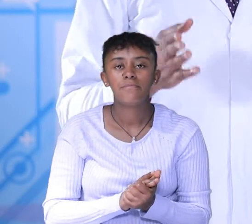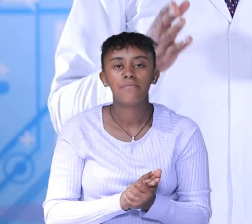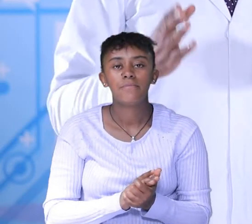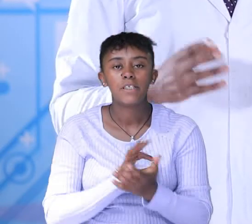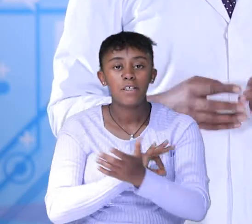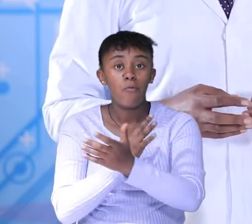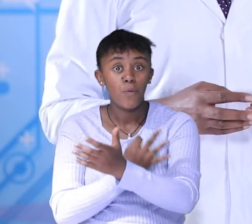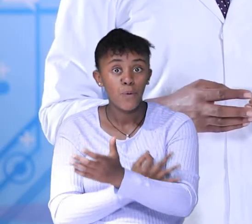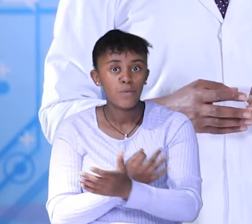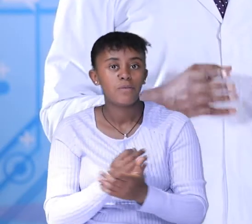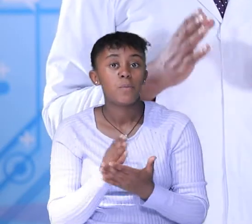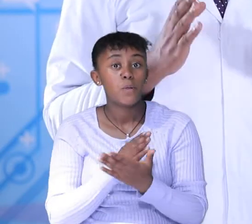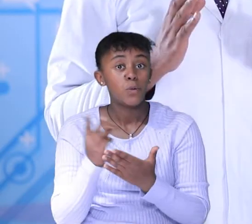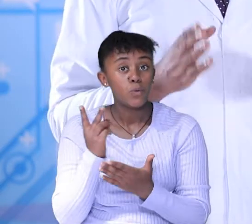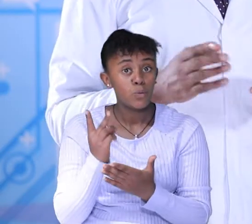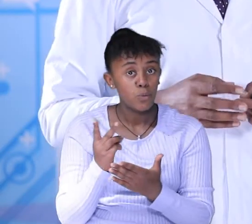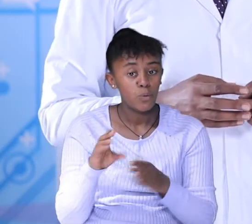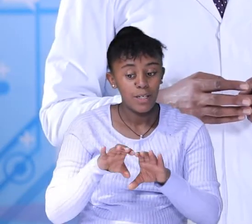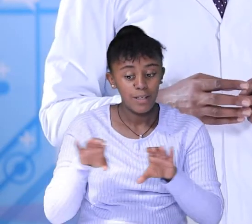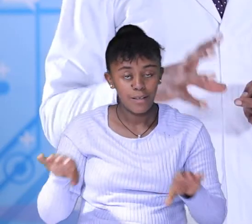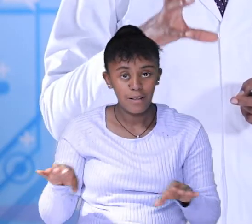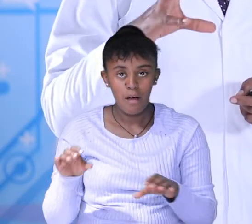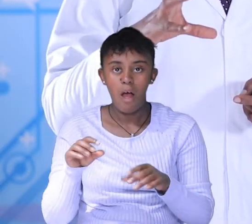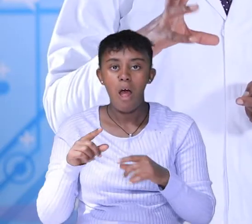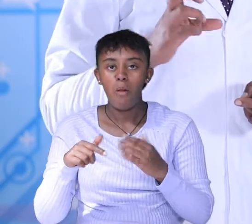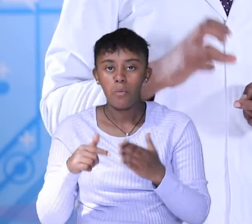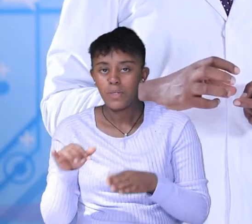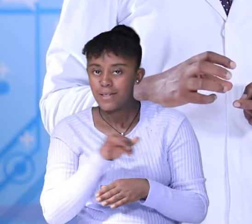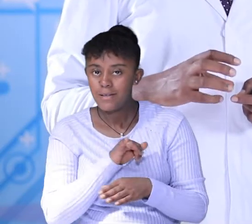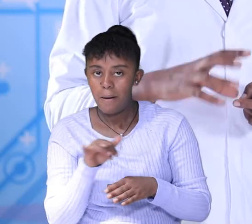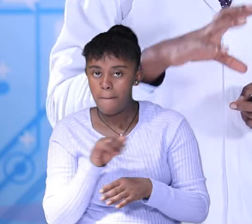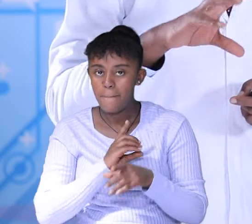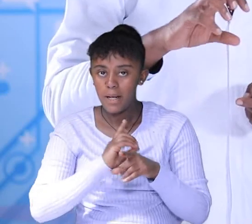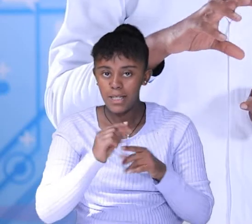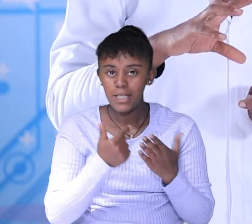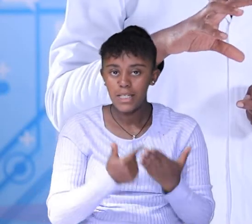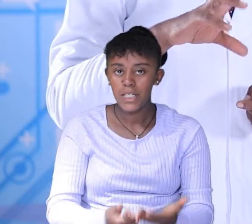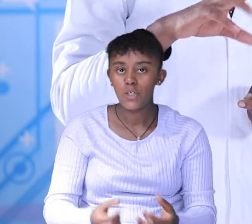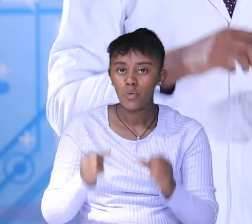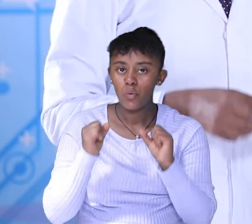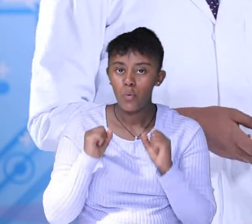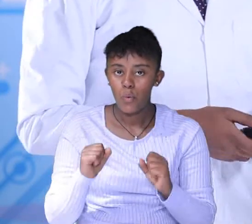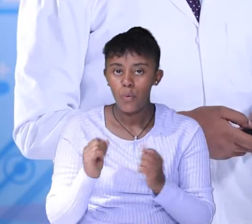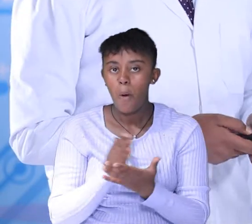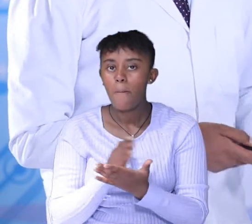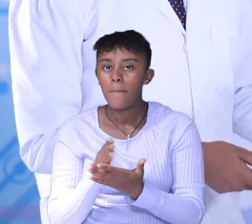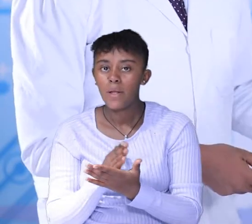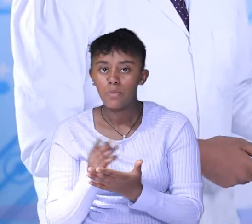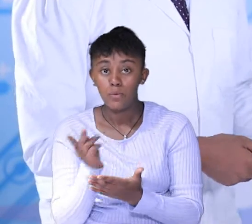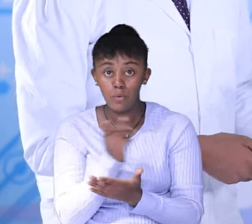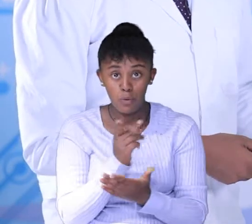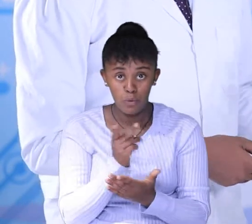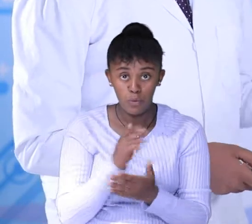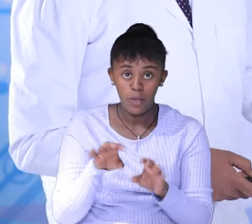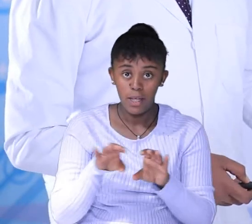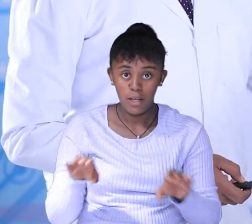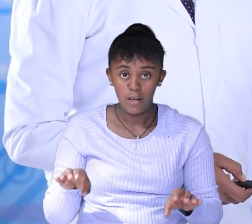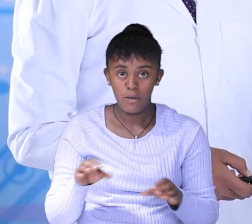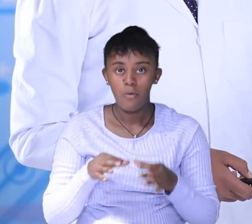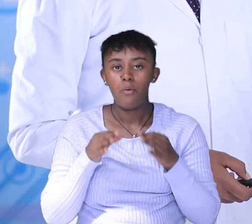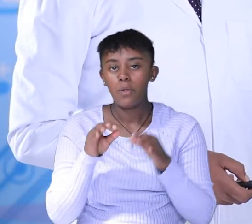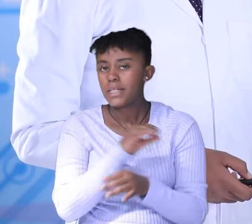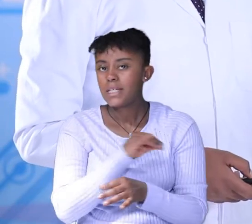acting into the page. We can call it like this, into the page. You are pointing into, your forefingers points towards